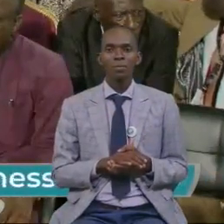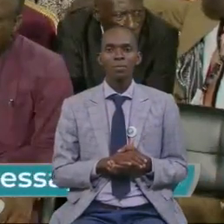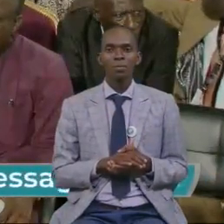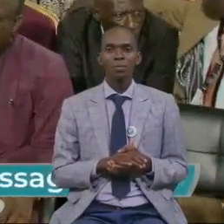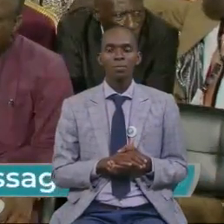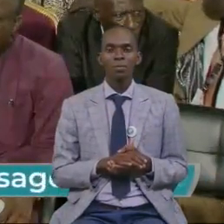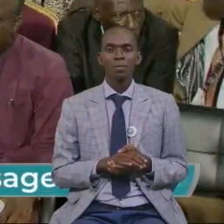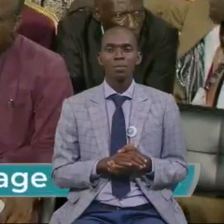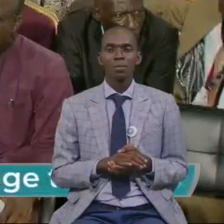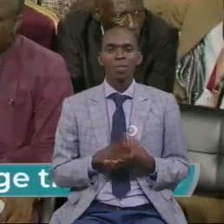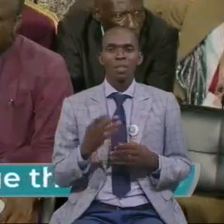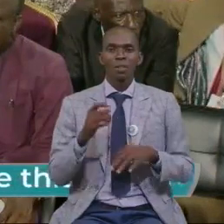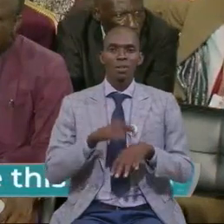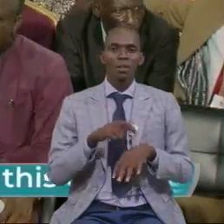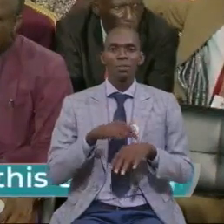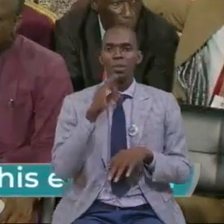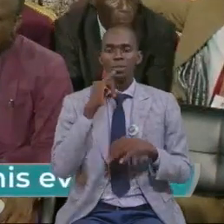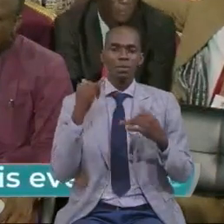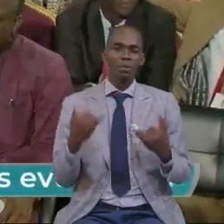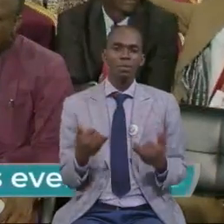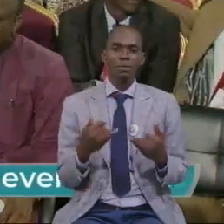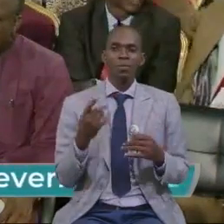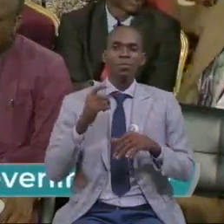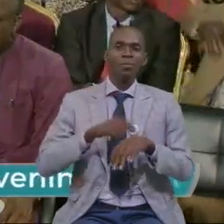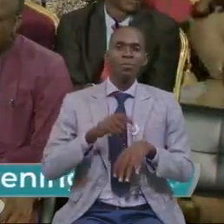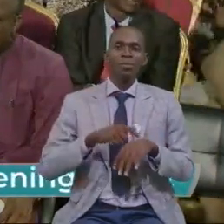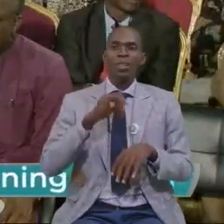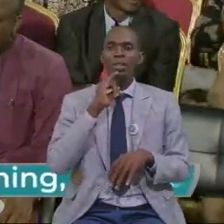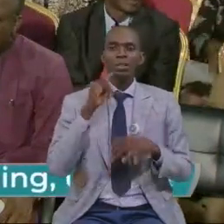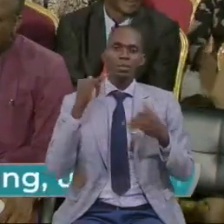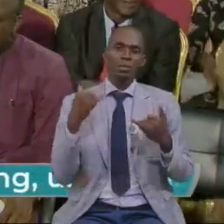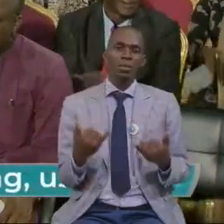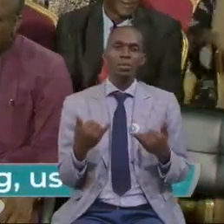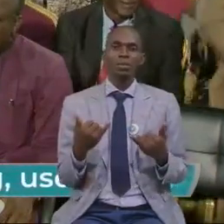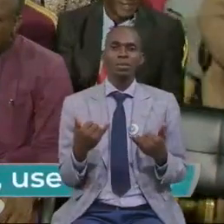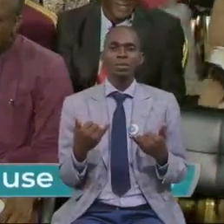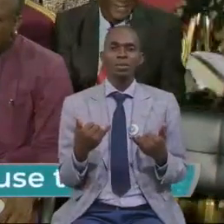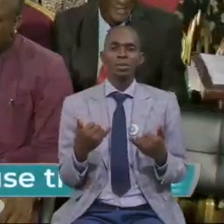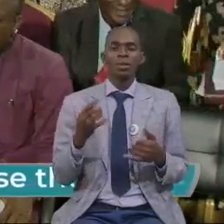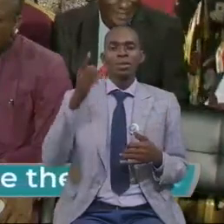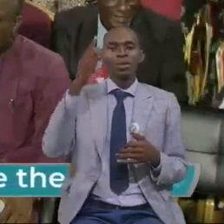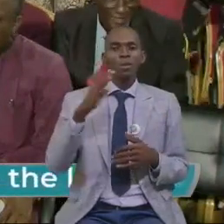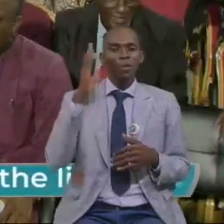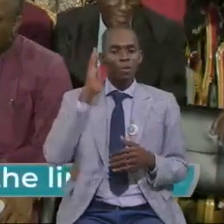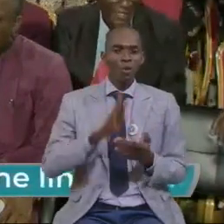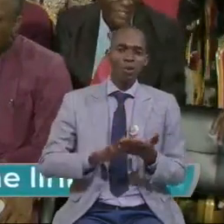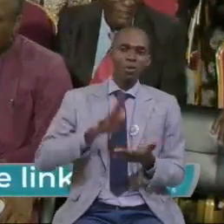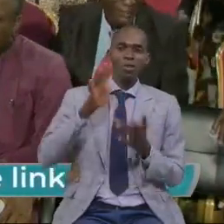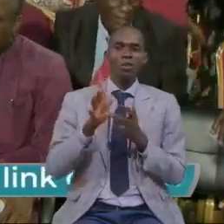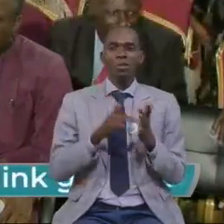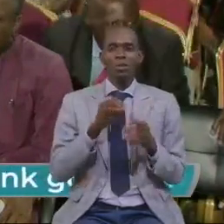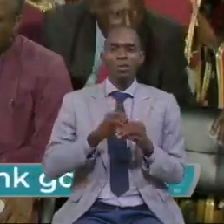The hour has come. I said the hour has come. God will glorify Jesus in your life